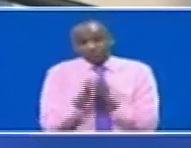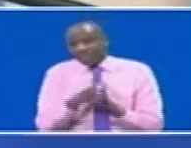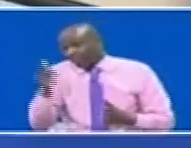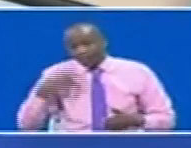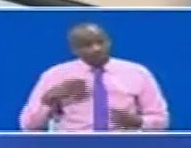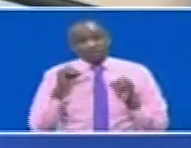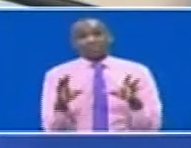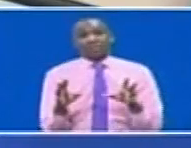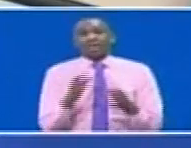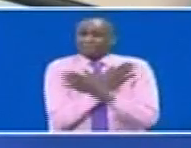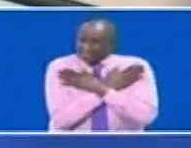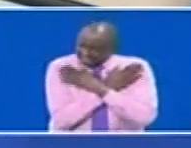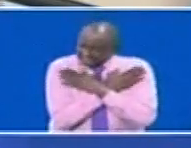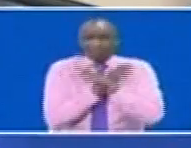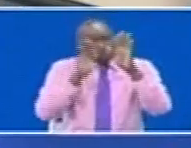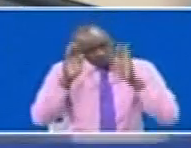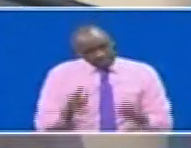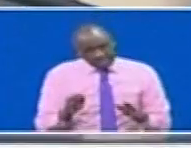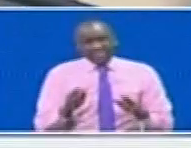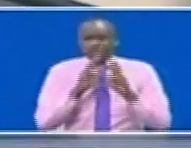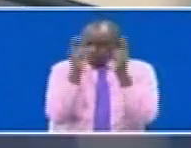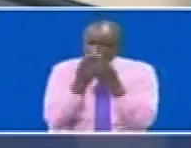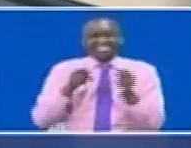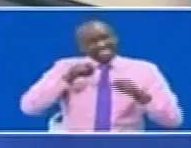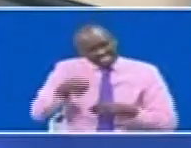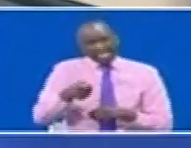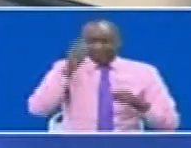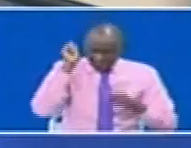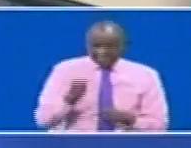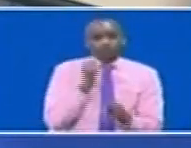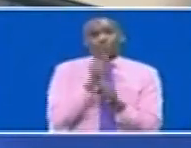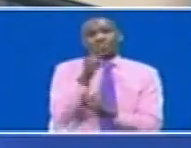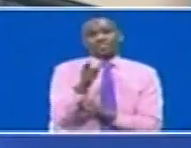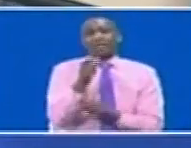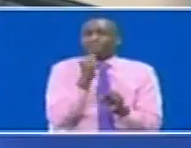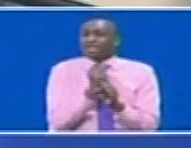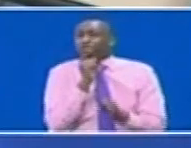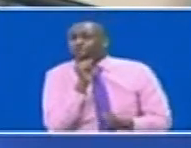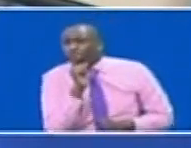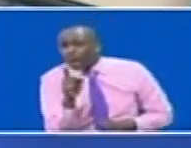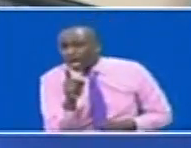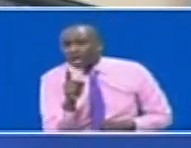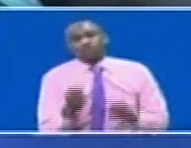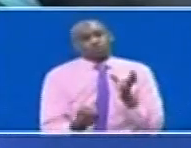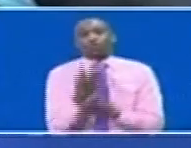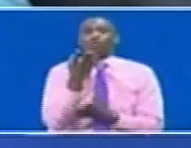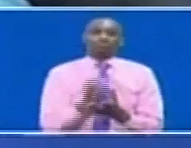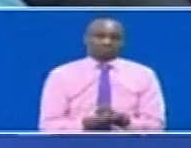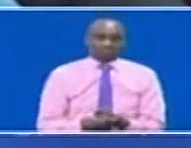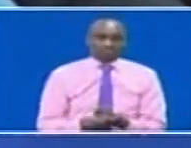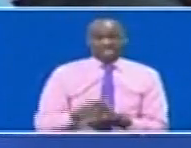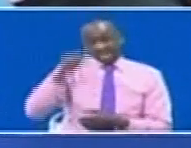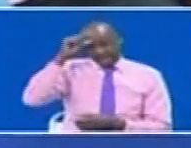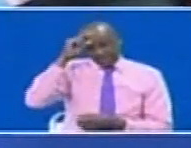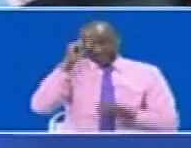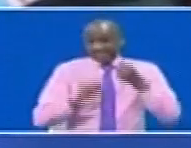everybody. Partnership is key, unity is key. And we must be able to do these things to ensure that we see growth. Government